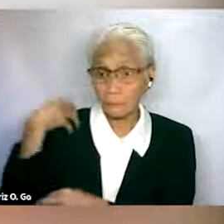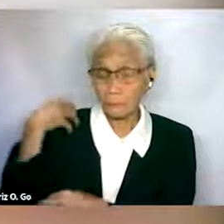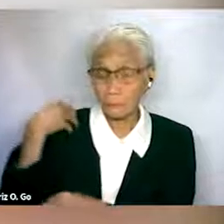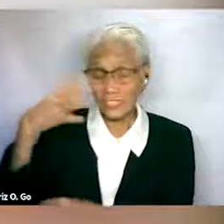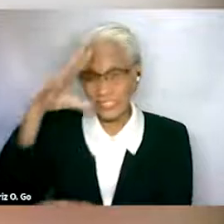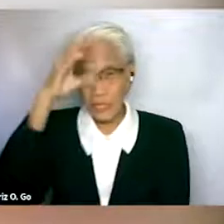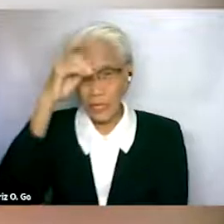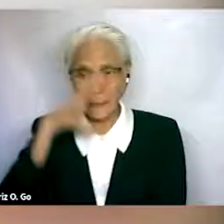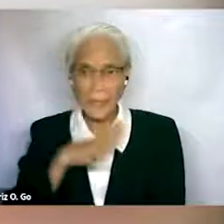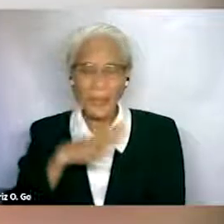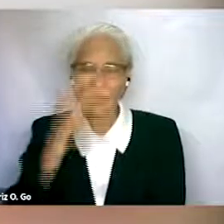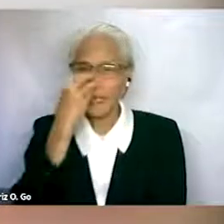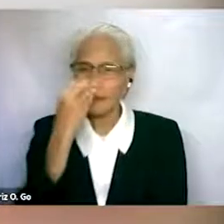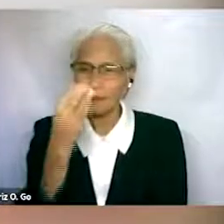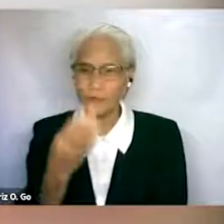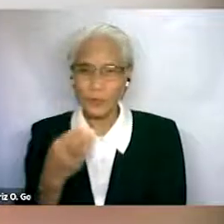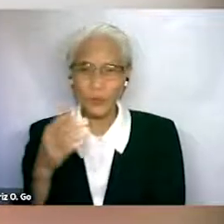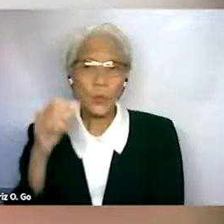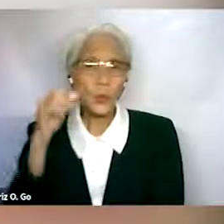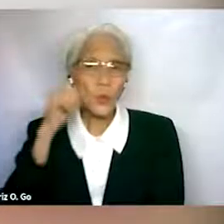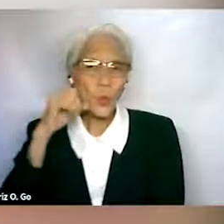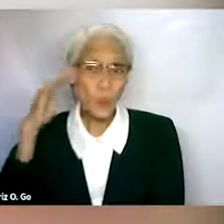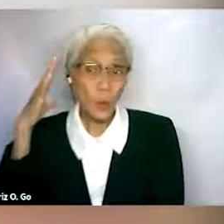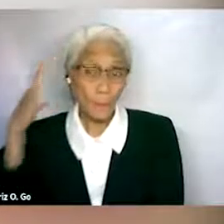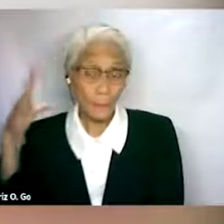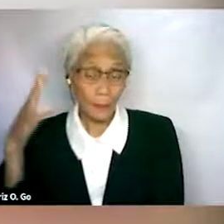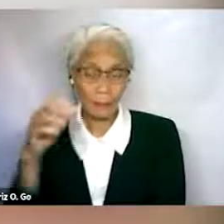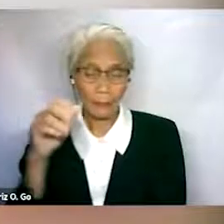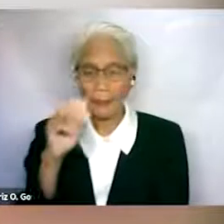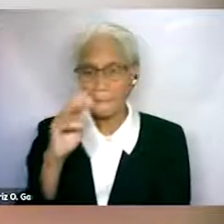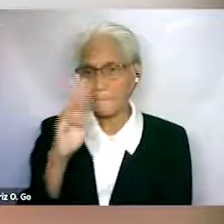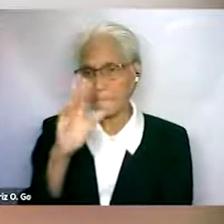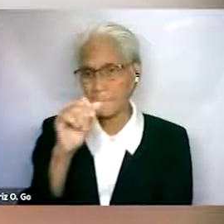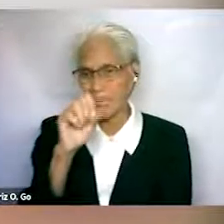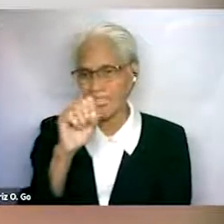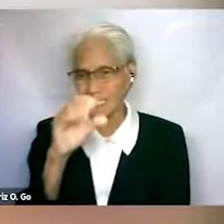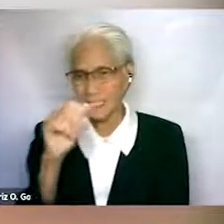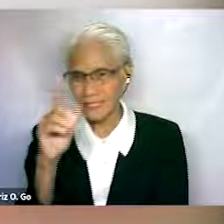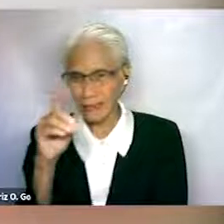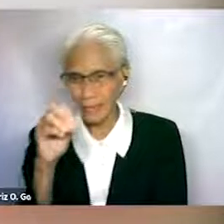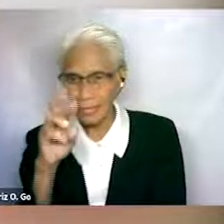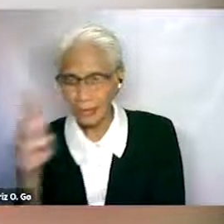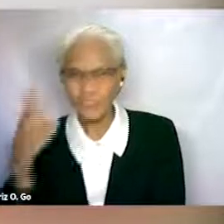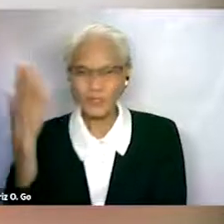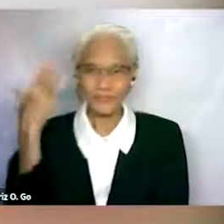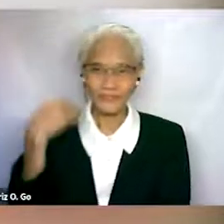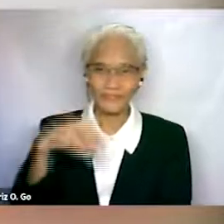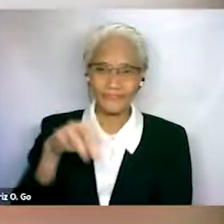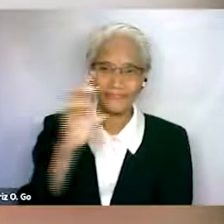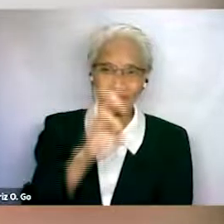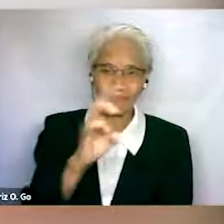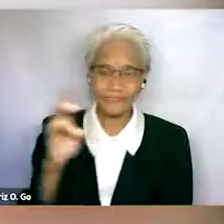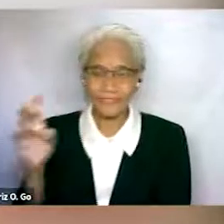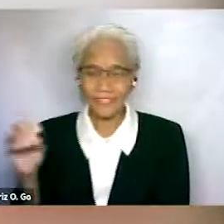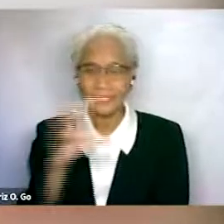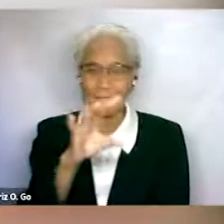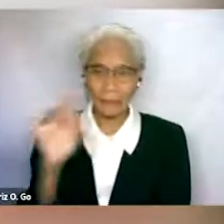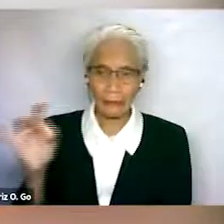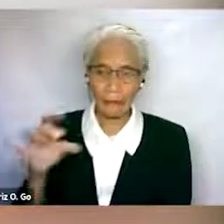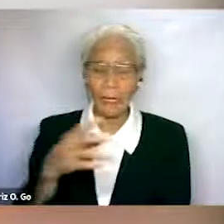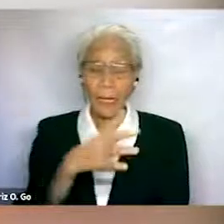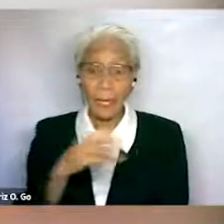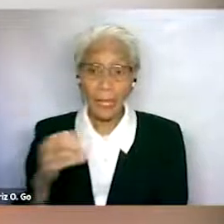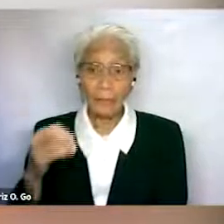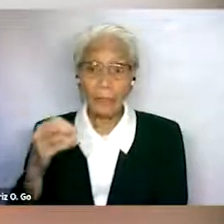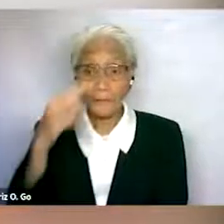not exist yet. And she even said that people laughed and thought it was a joke to raise certain awareness about women's rights